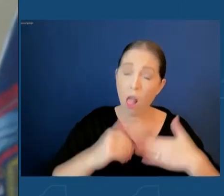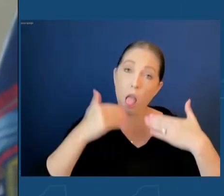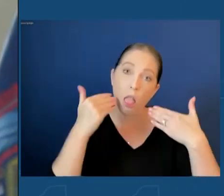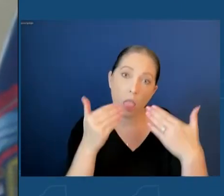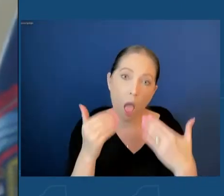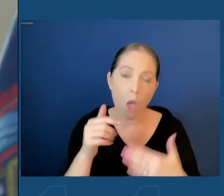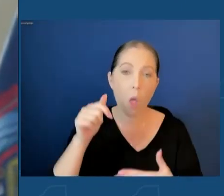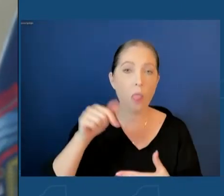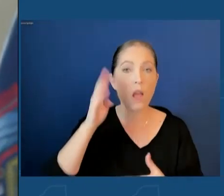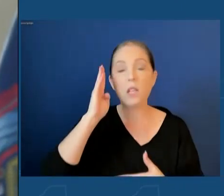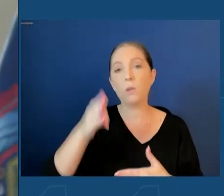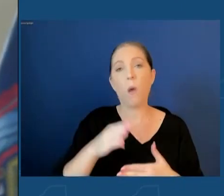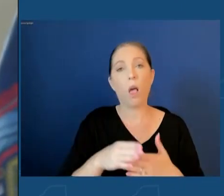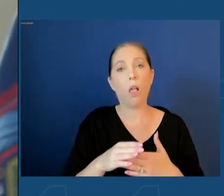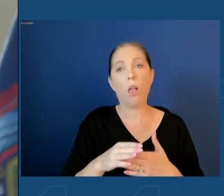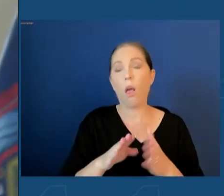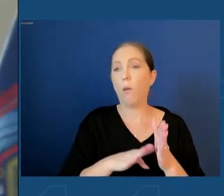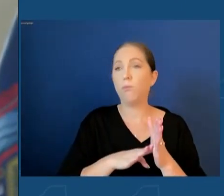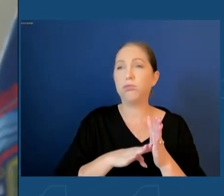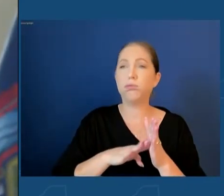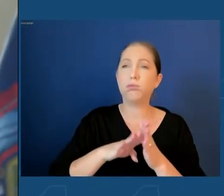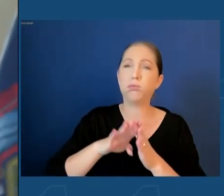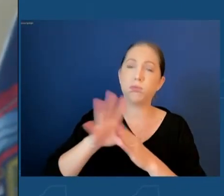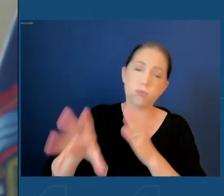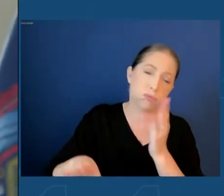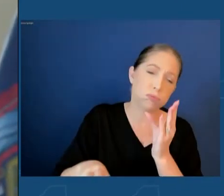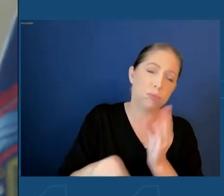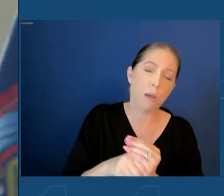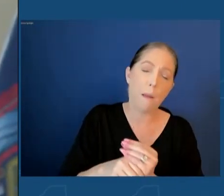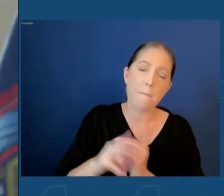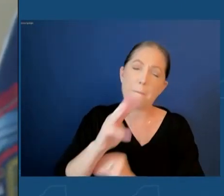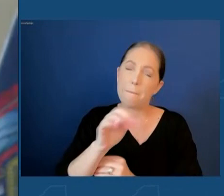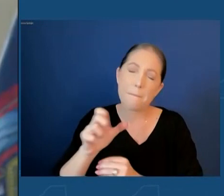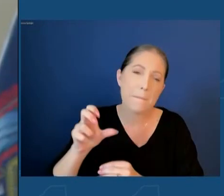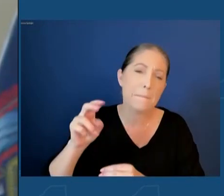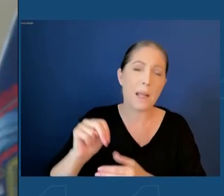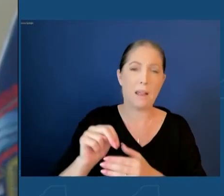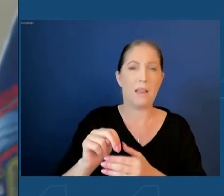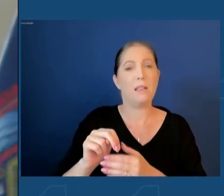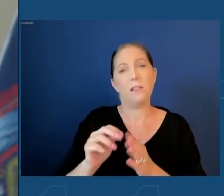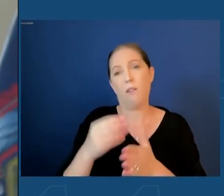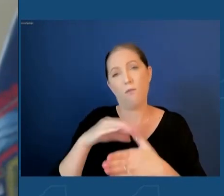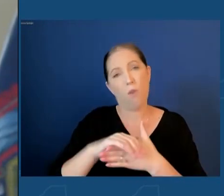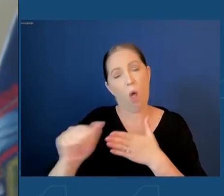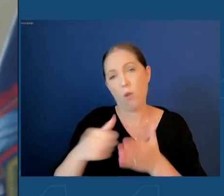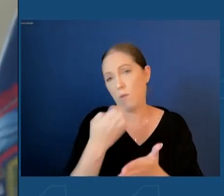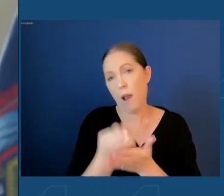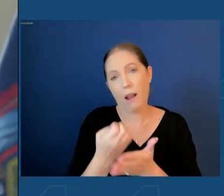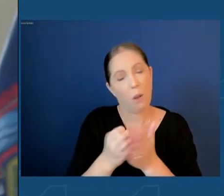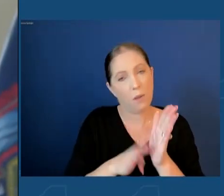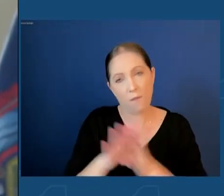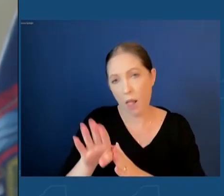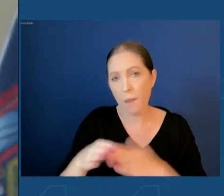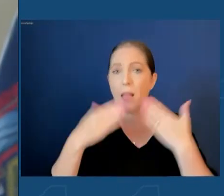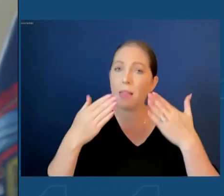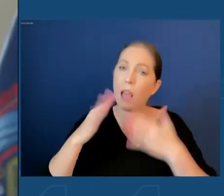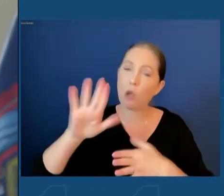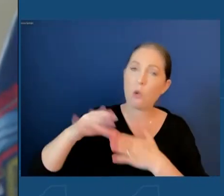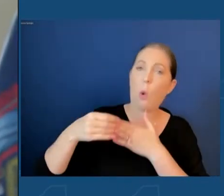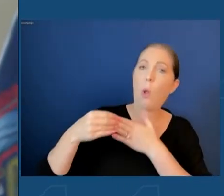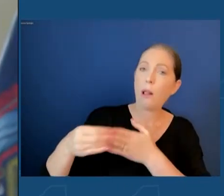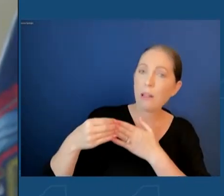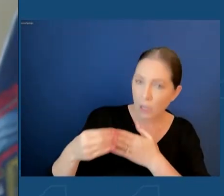into hundreds of millions of dollars in economic development here in Colony. So thank you again for your leadership and everything